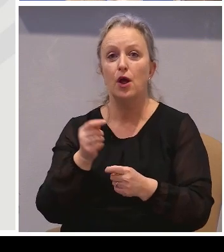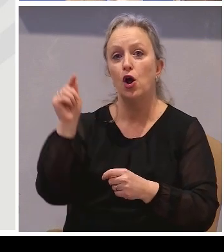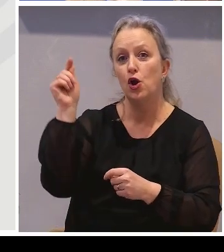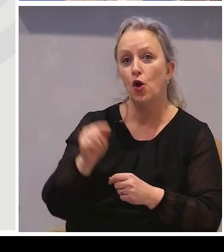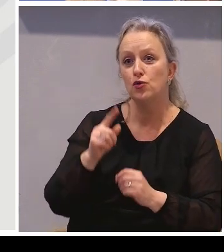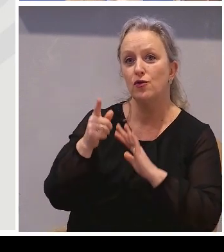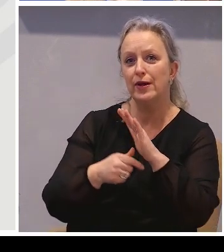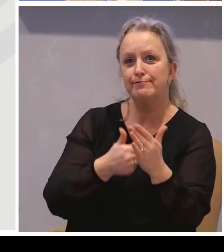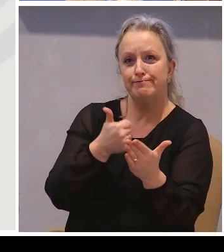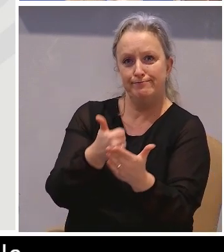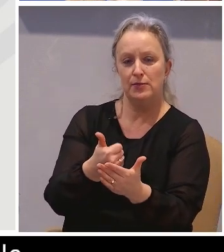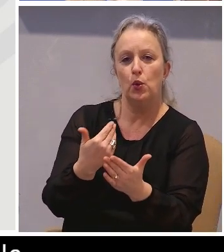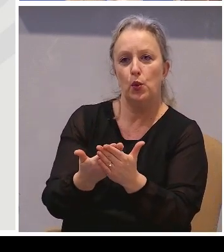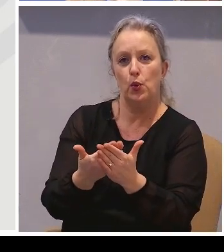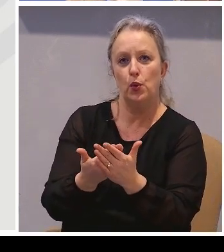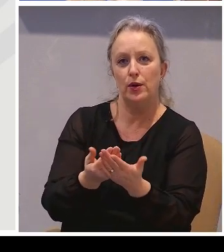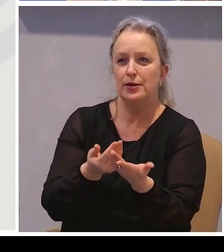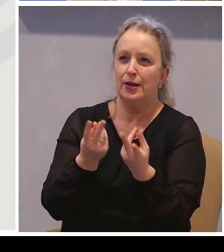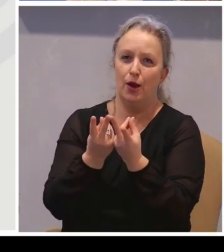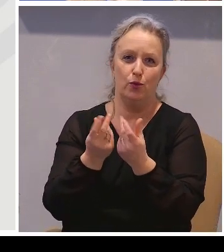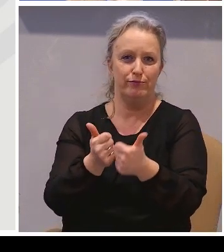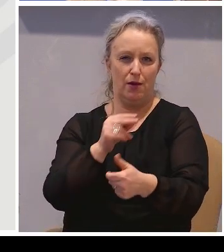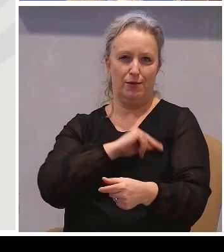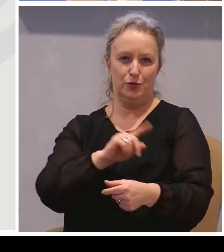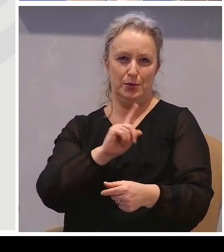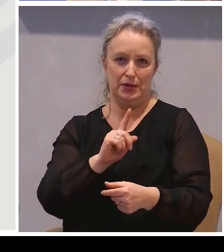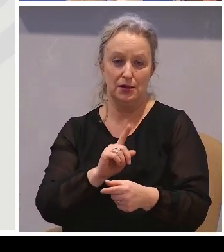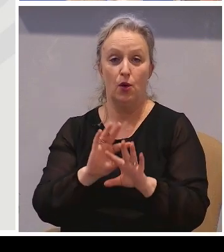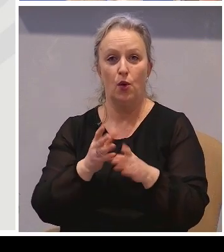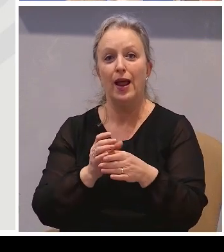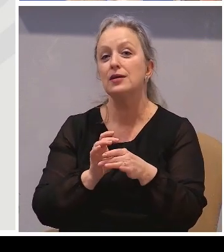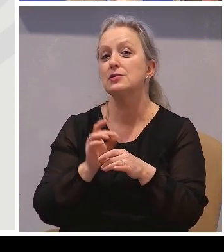we have specific benefits for the pharmaceuticals.